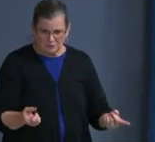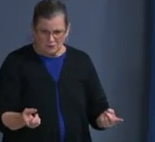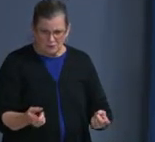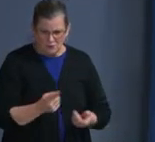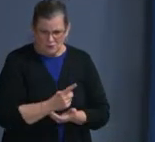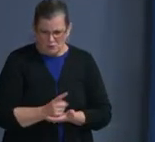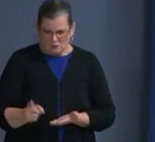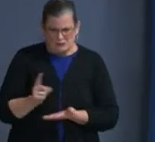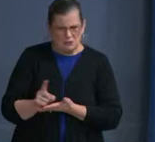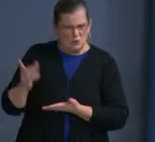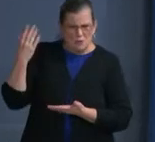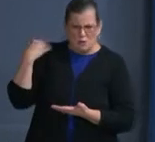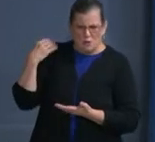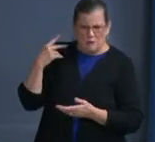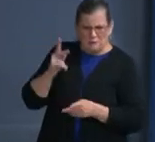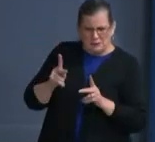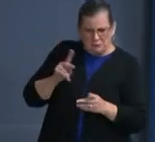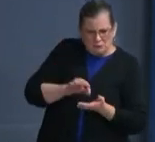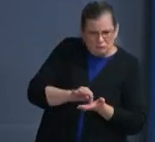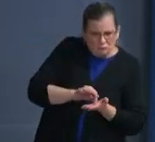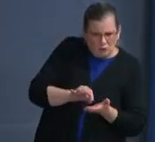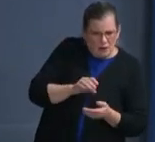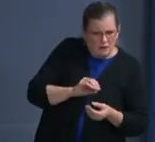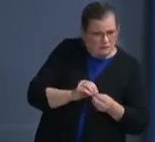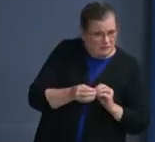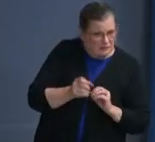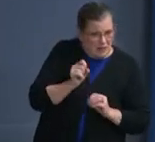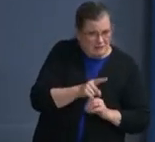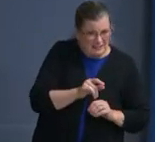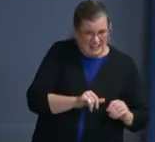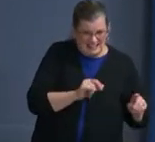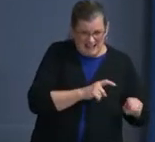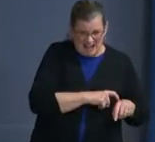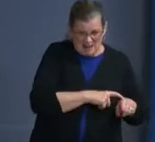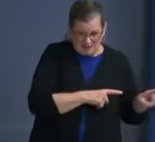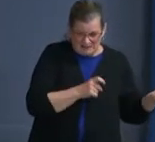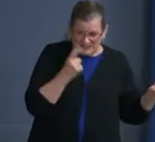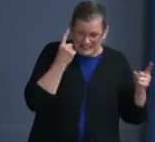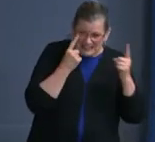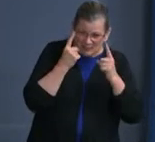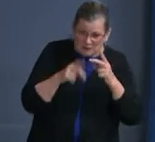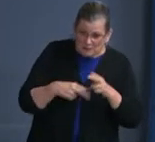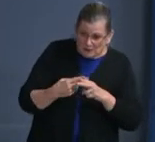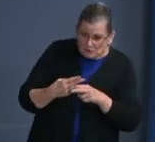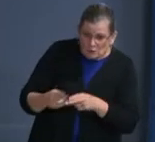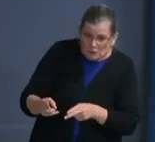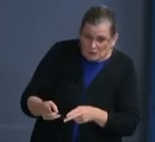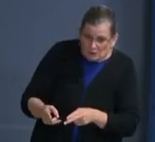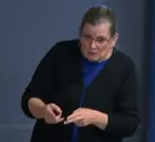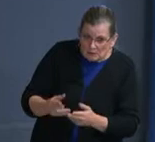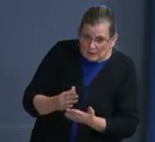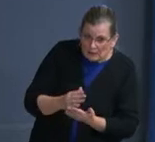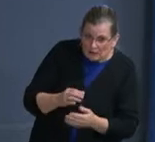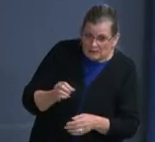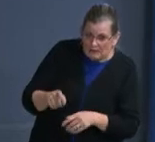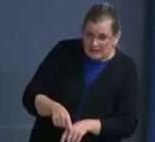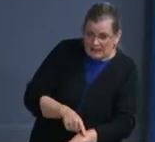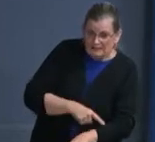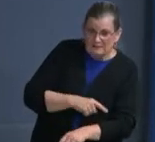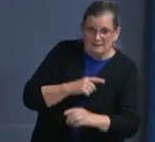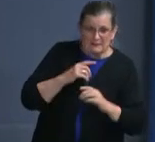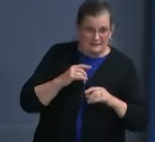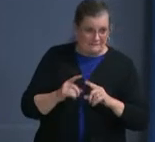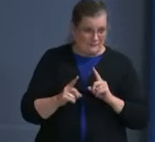one of the persons who audits our calls asked me if it's time for me to give consideration to shorten the length of the interview, right?